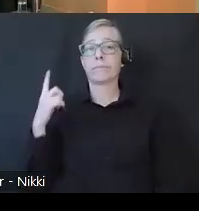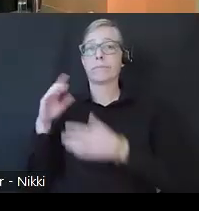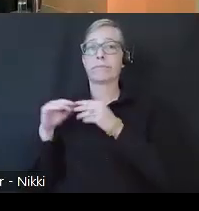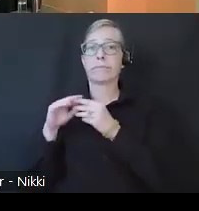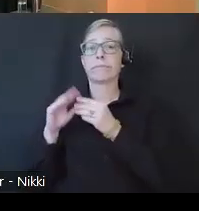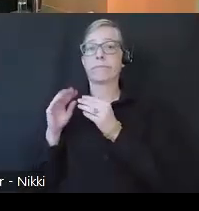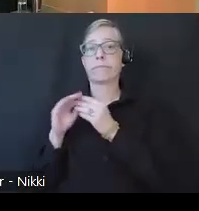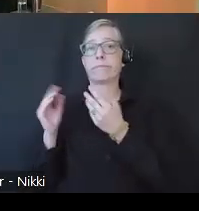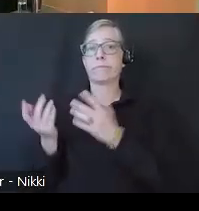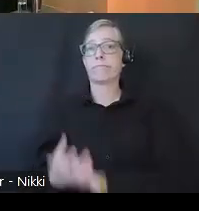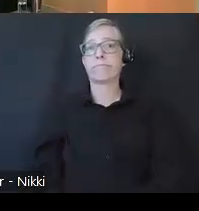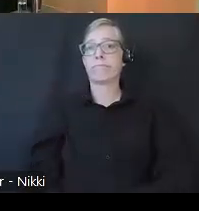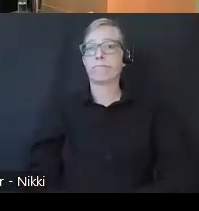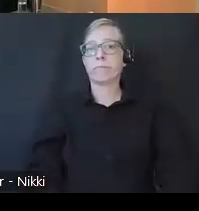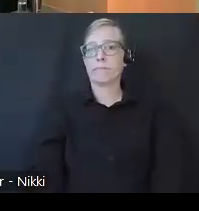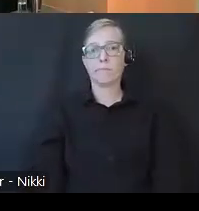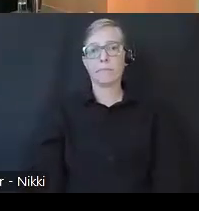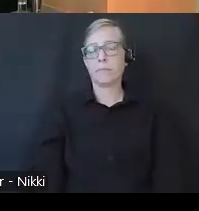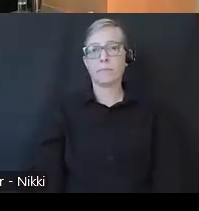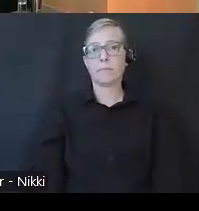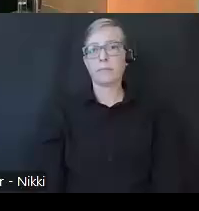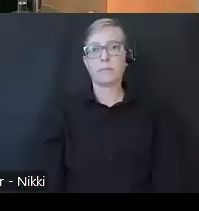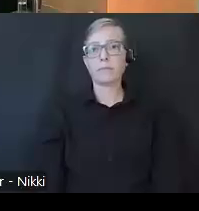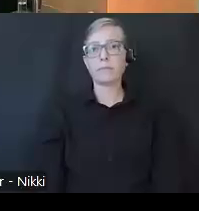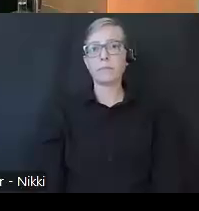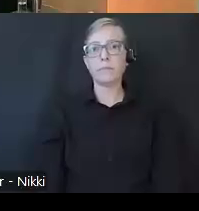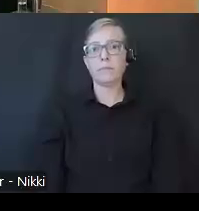Do you have any questions